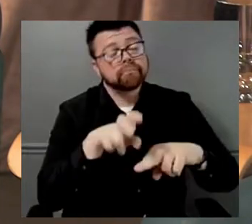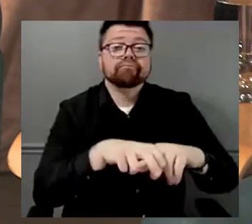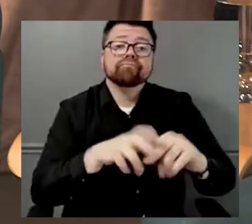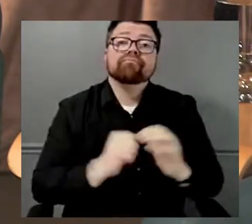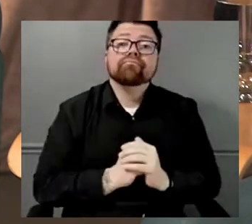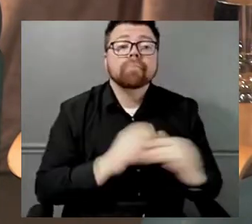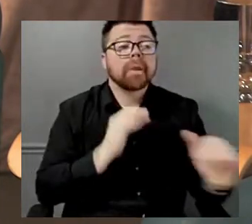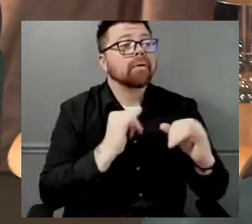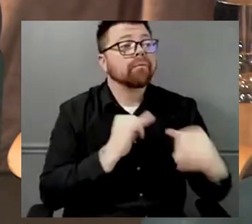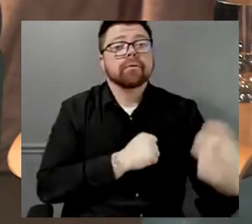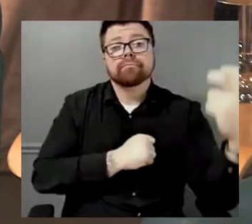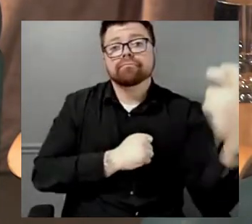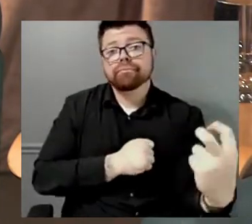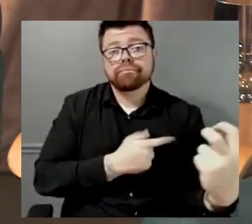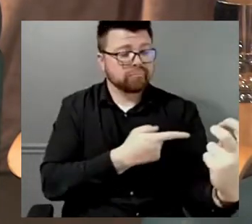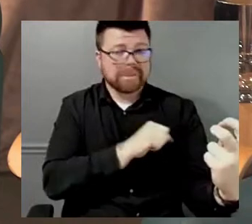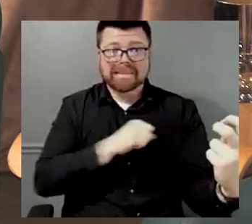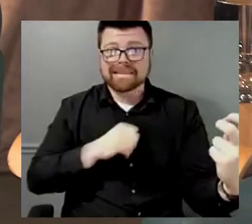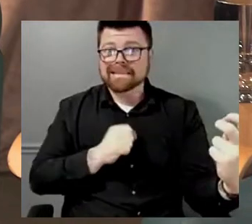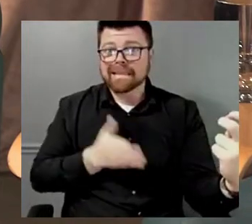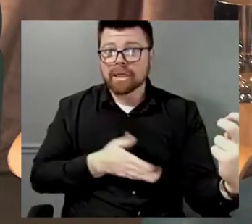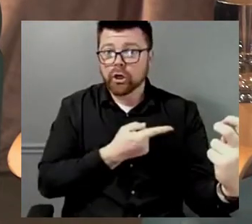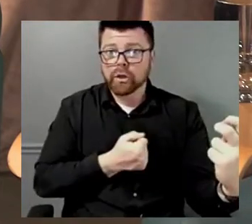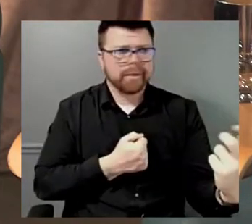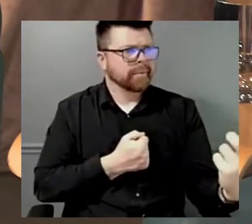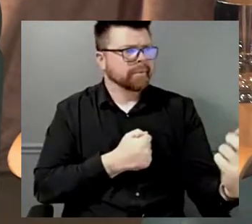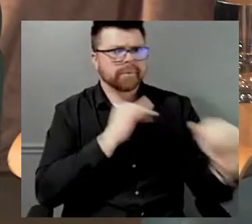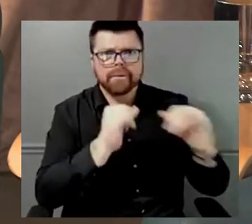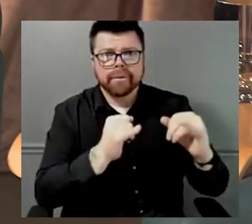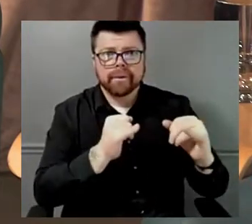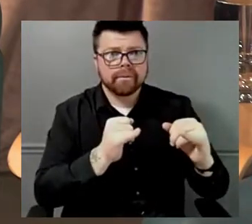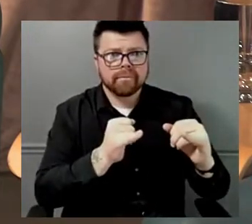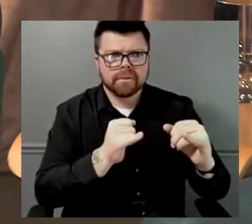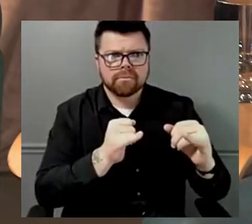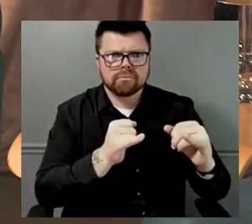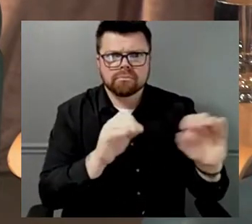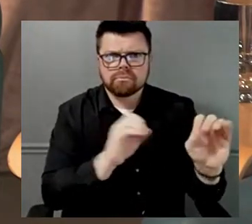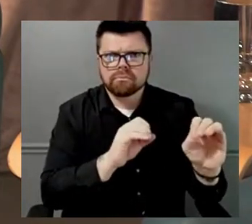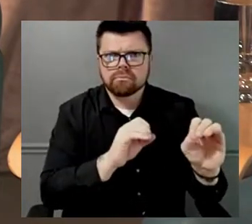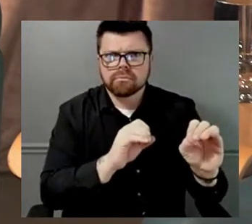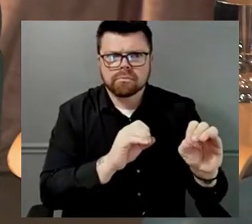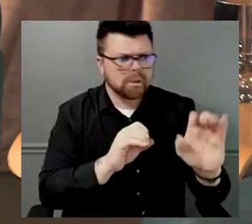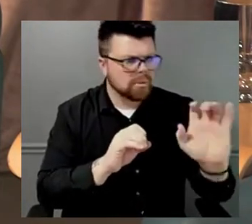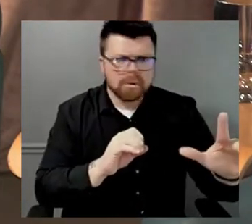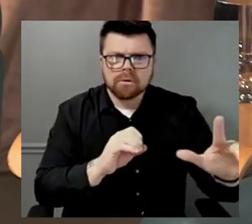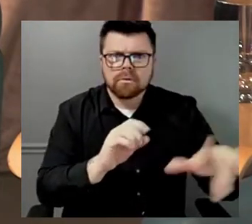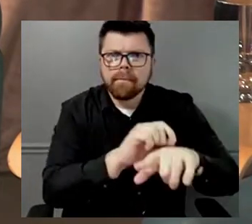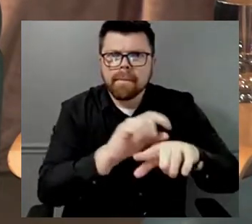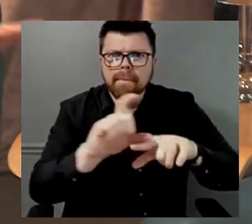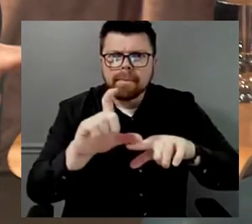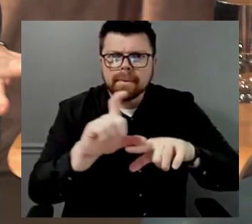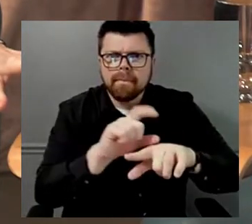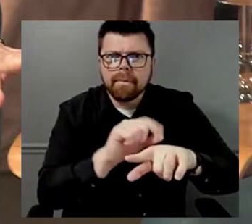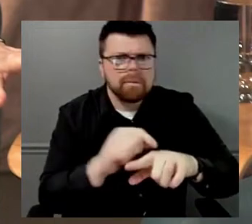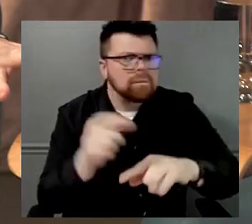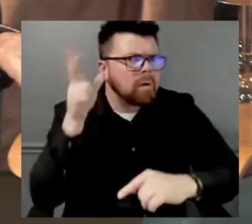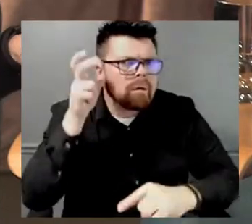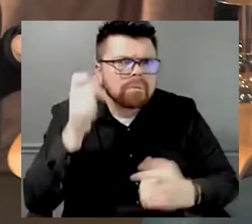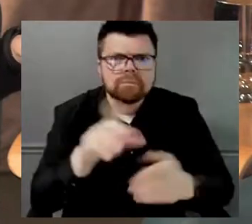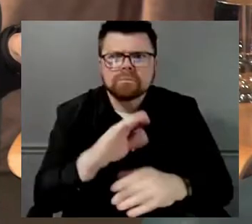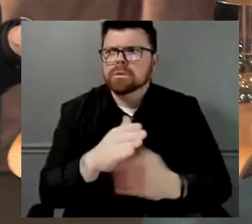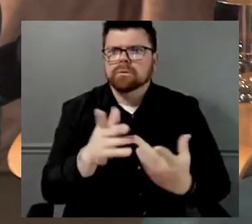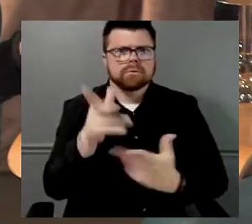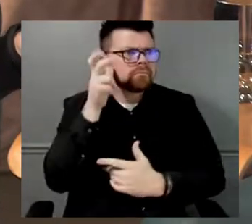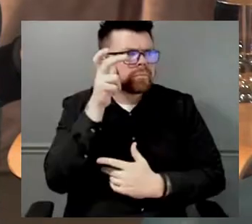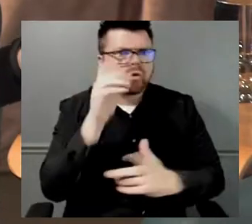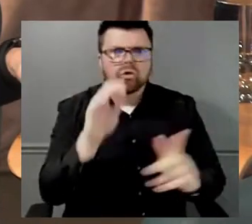a senator who had no volume on. So he never heard his colleagues speaking. That, thankfully, we